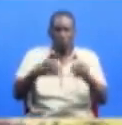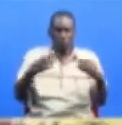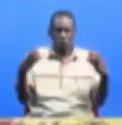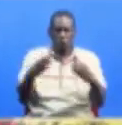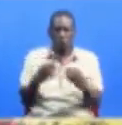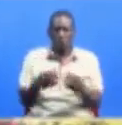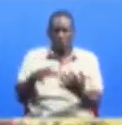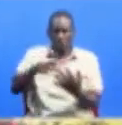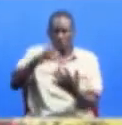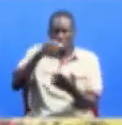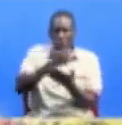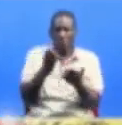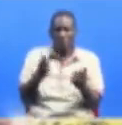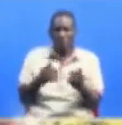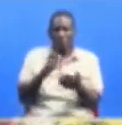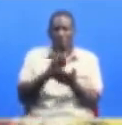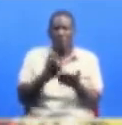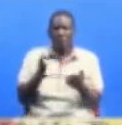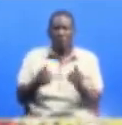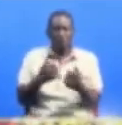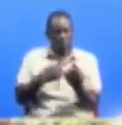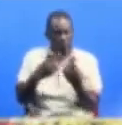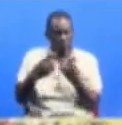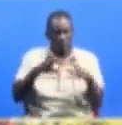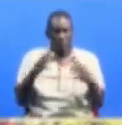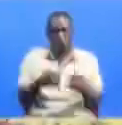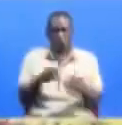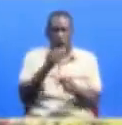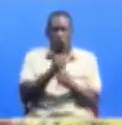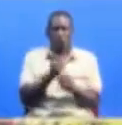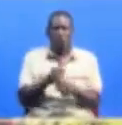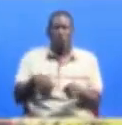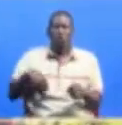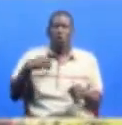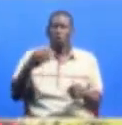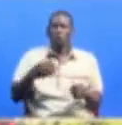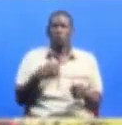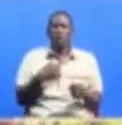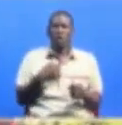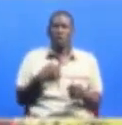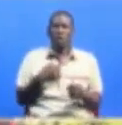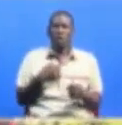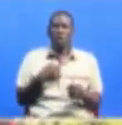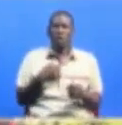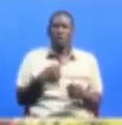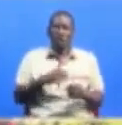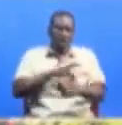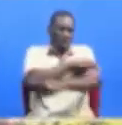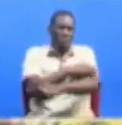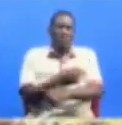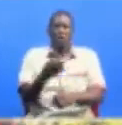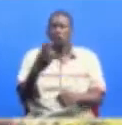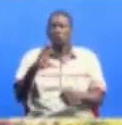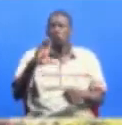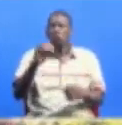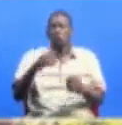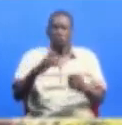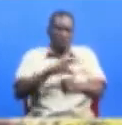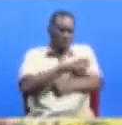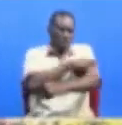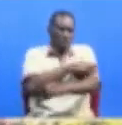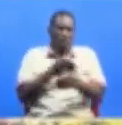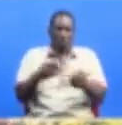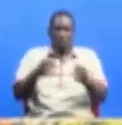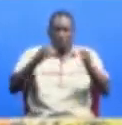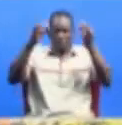up, and it's something that we've always had a conversation about doing. We've always had a captain and two co-captains, but this time around we